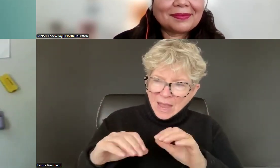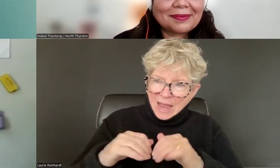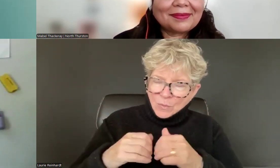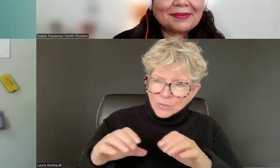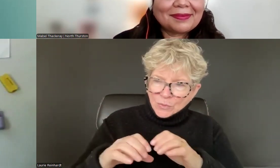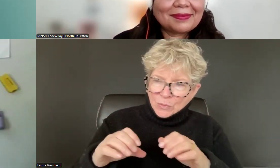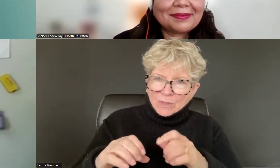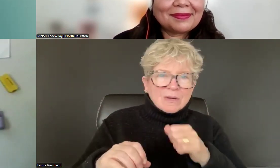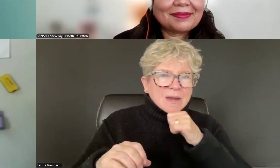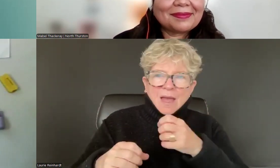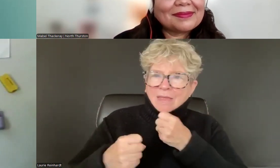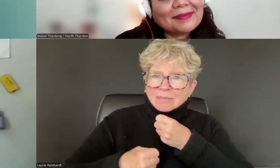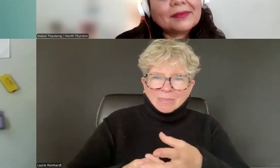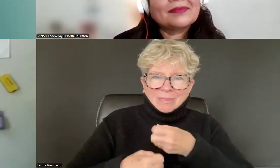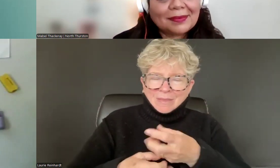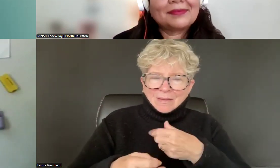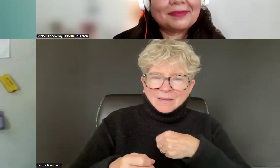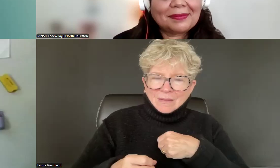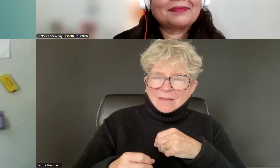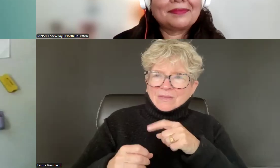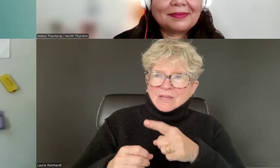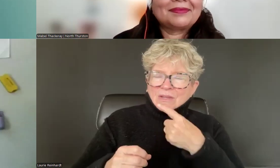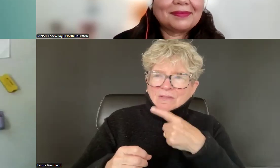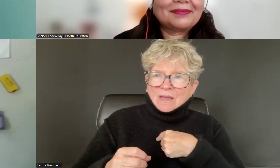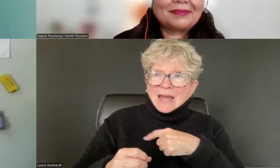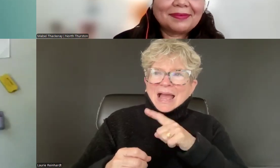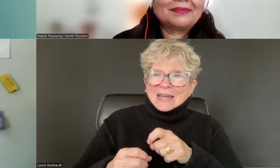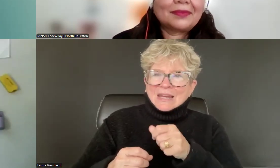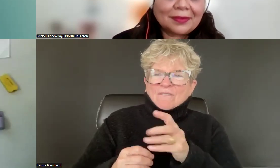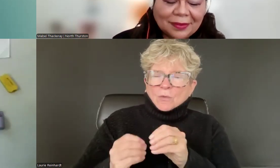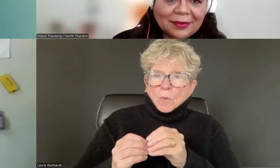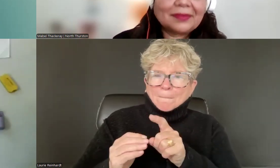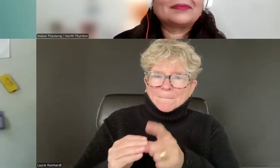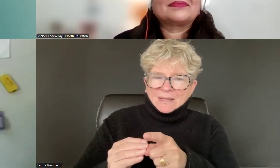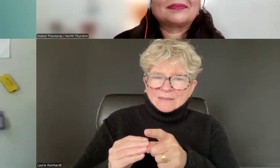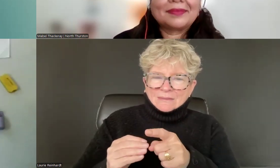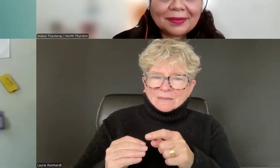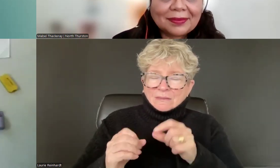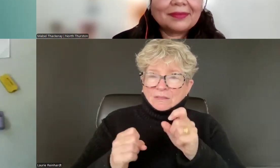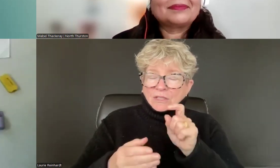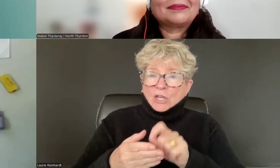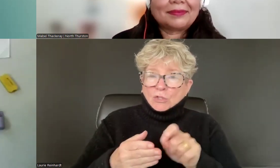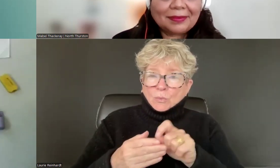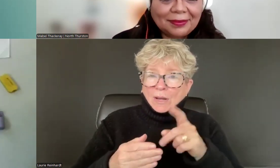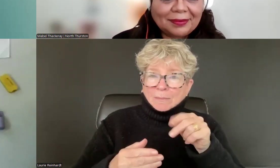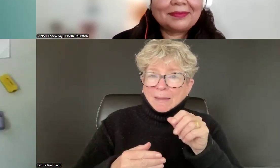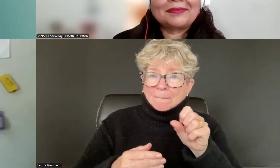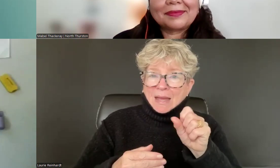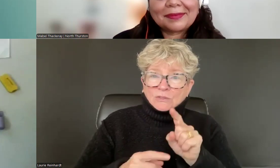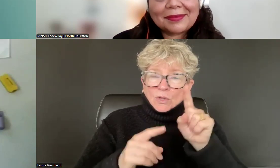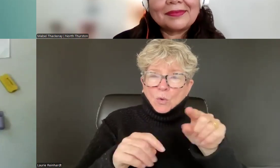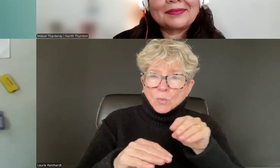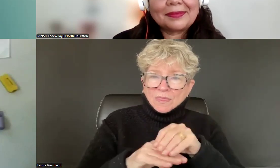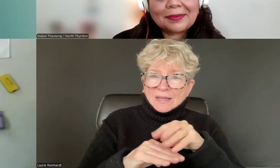meant I just need a couple more minutes. Or it meant, can you write me a pass to the counselor?